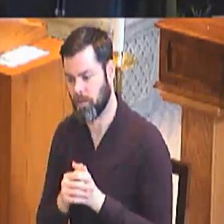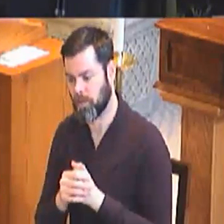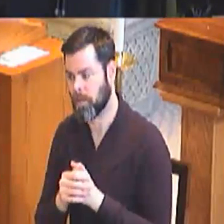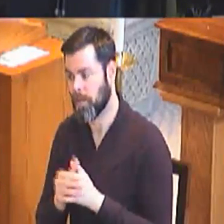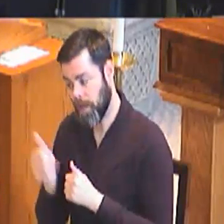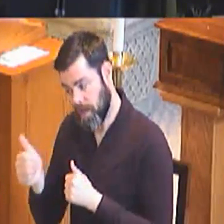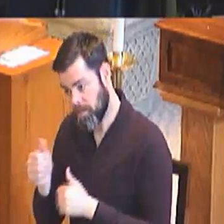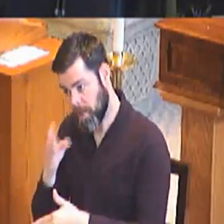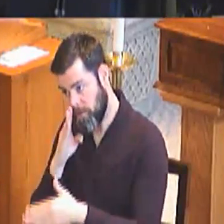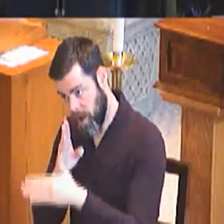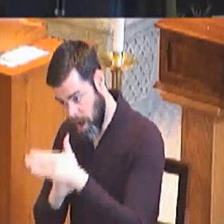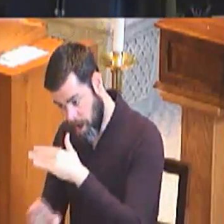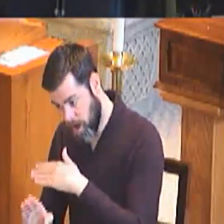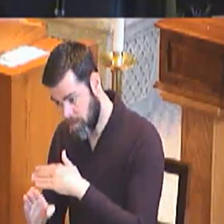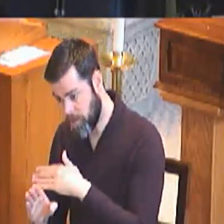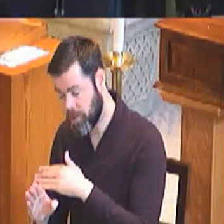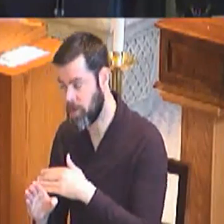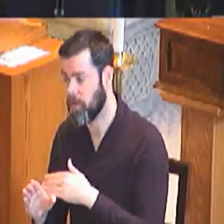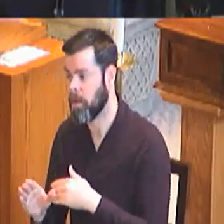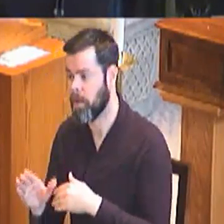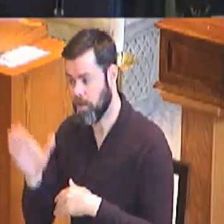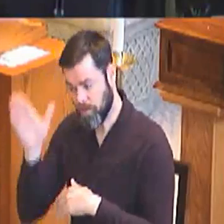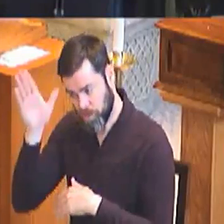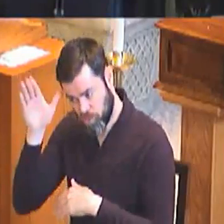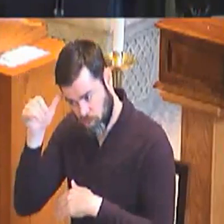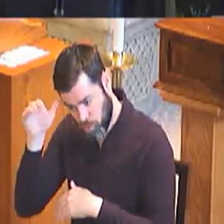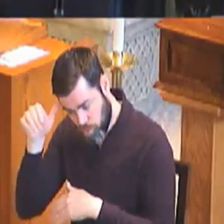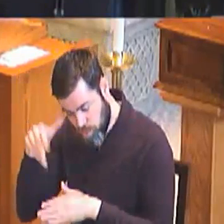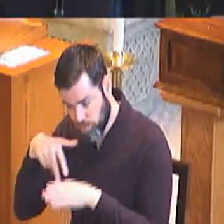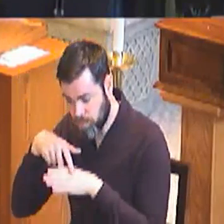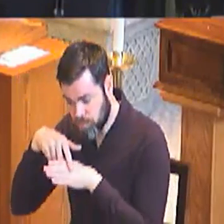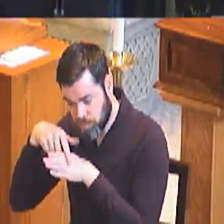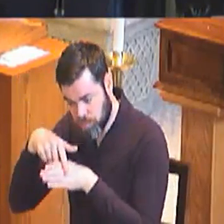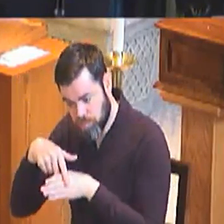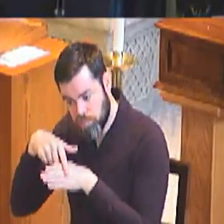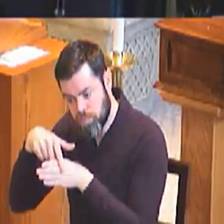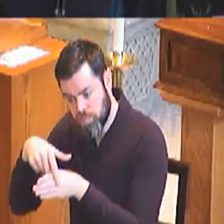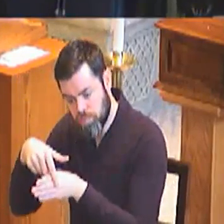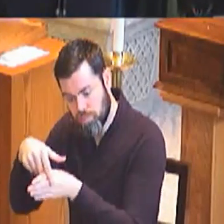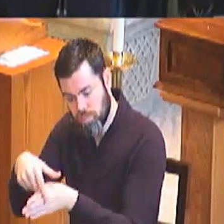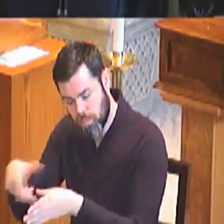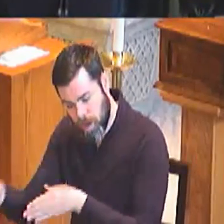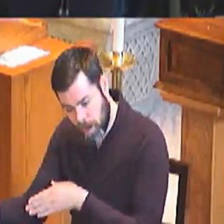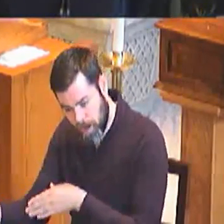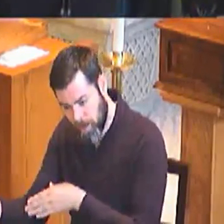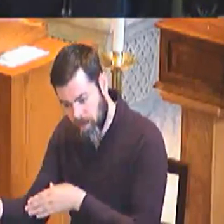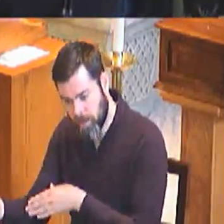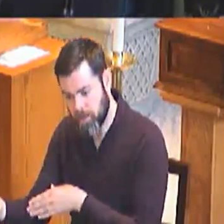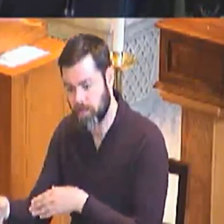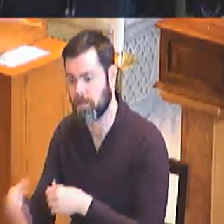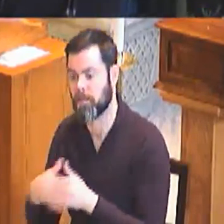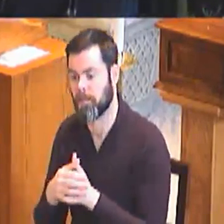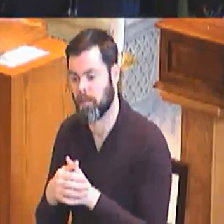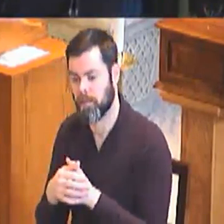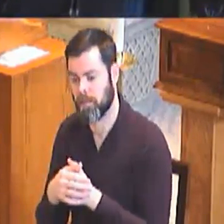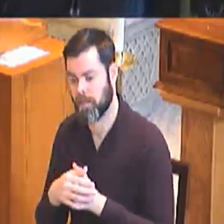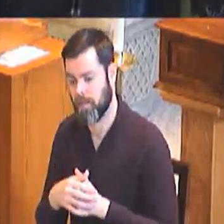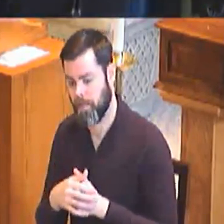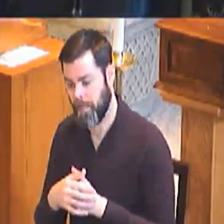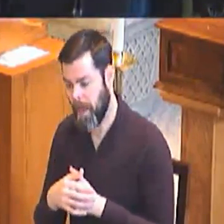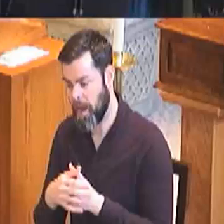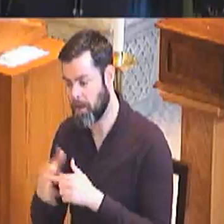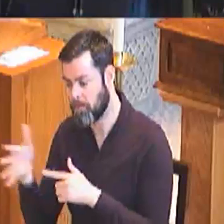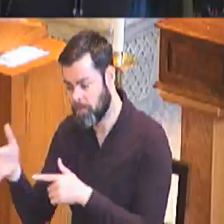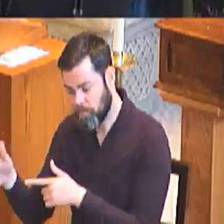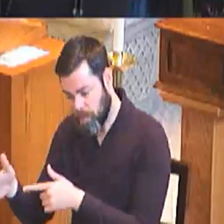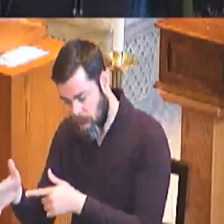humble, and riding on a donkey, on a colt, the fold of a donkey. He will cut off the chariots from Ephraim